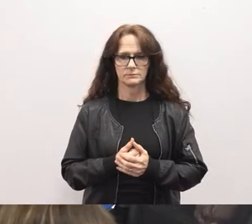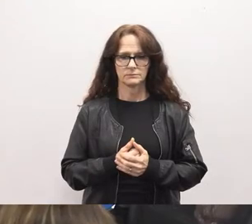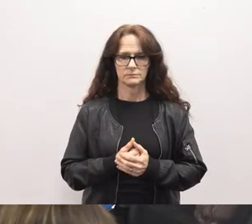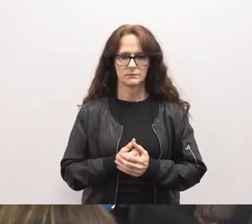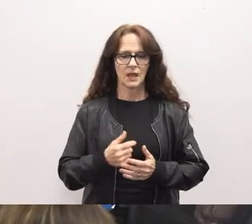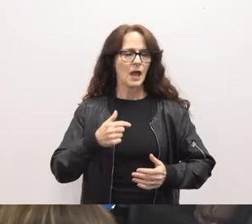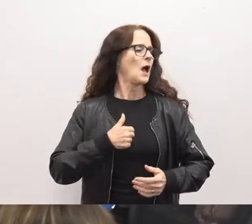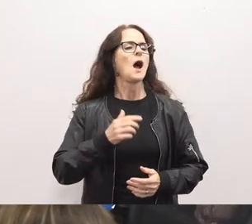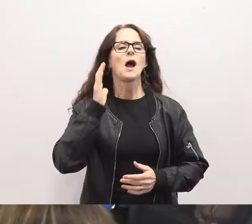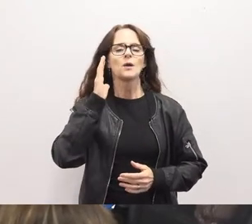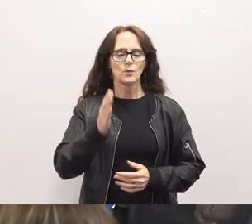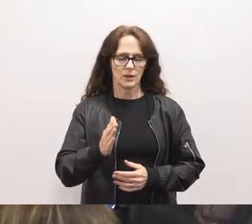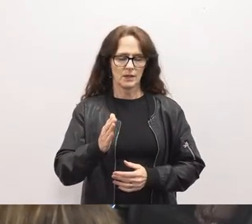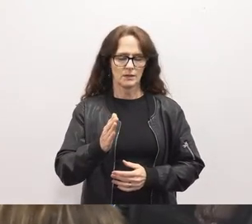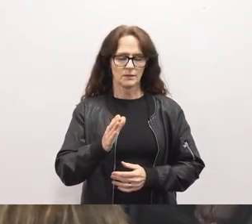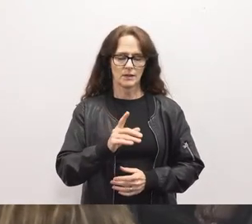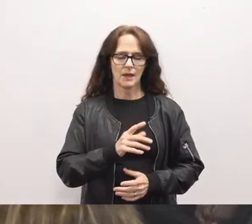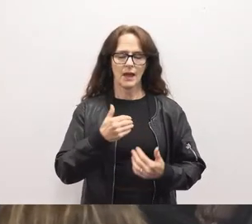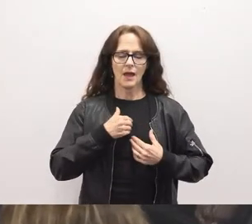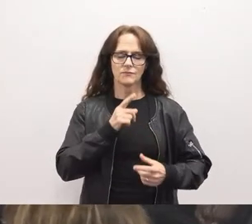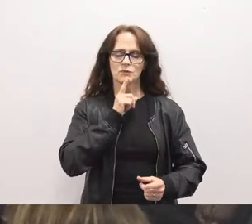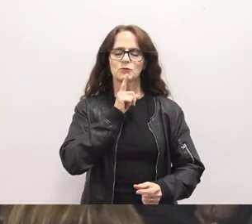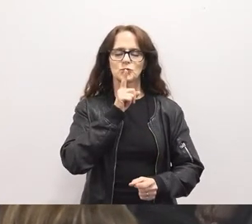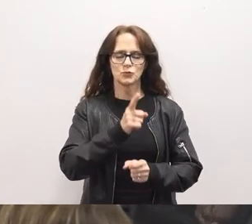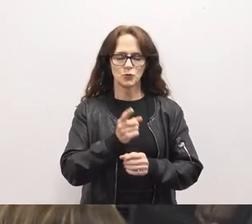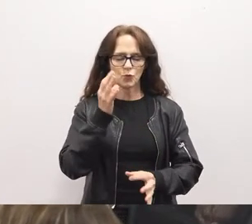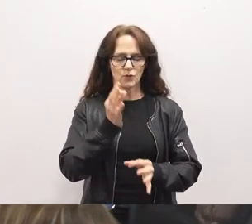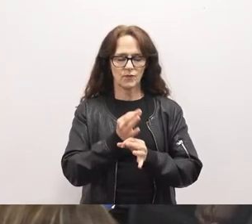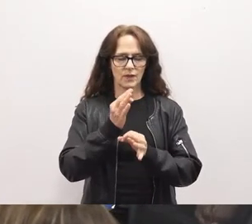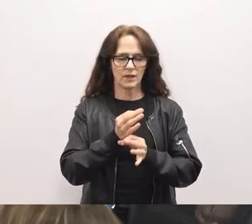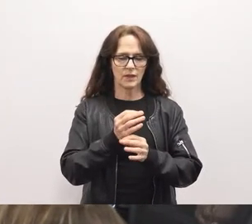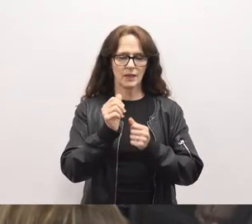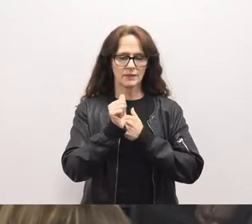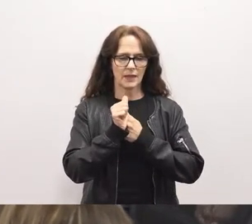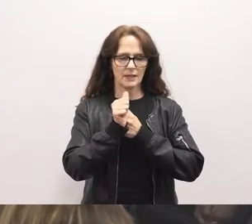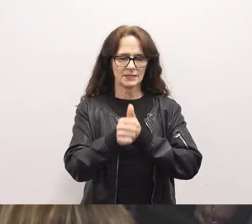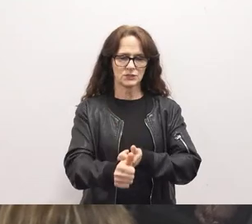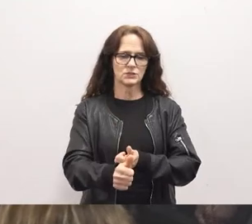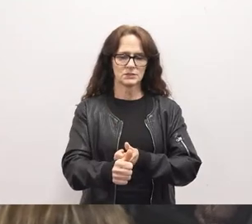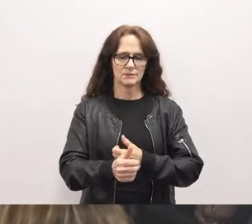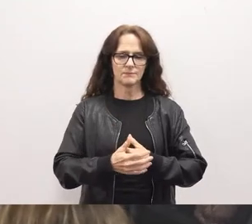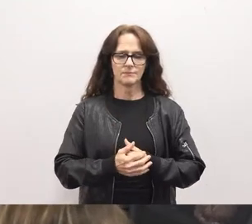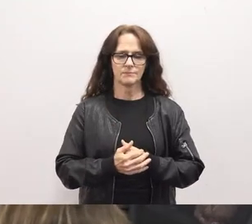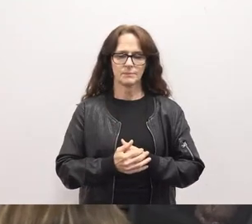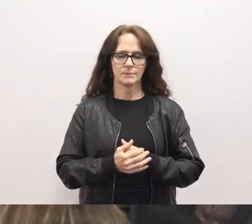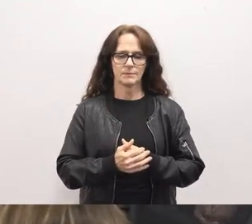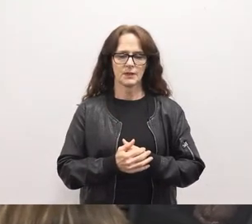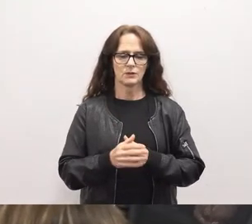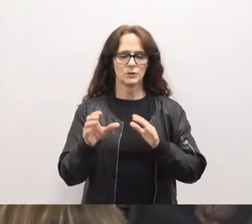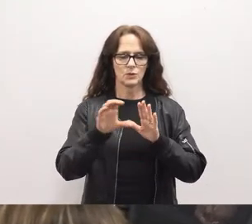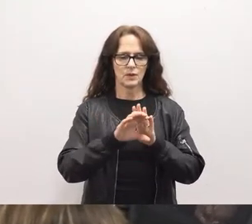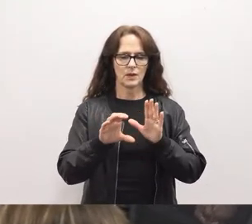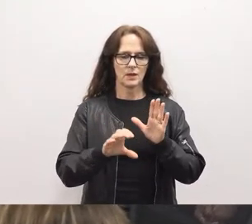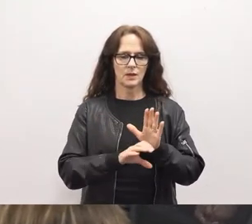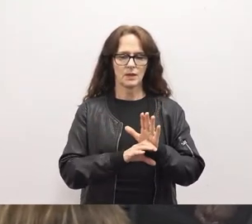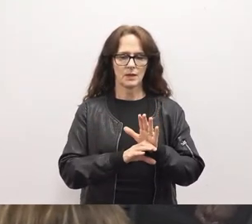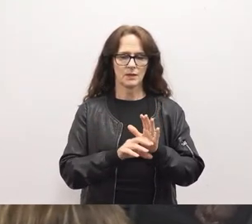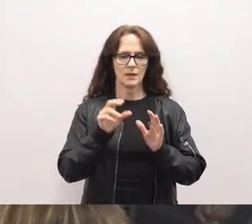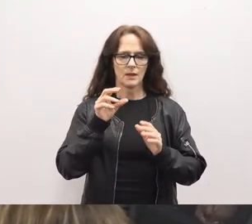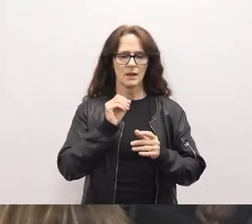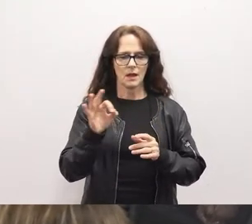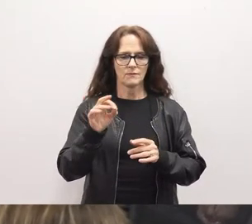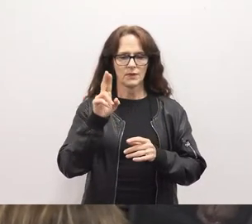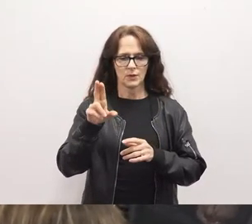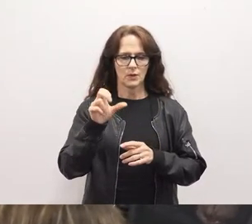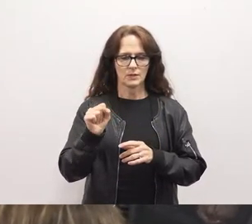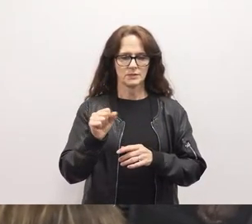That I will bear true faith and allegiance. That I will bear truth, faith, and allegiance. To the Constitution of the United